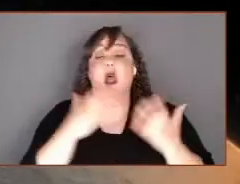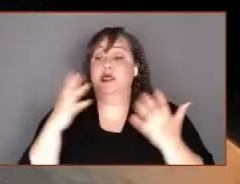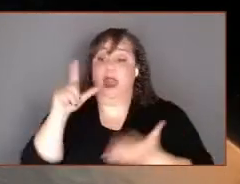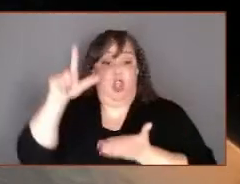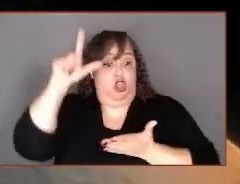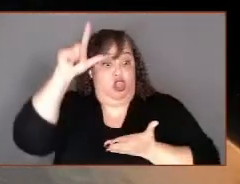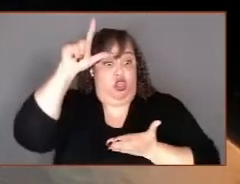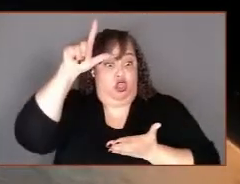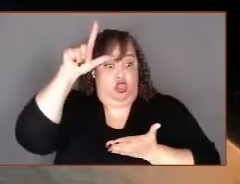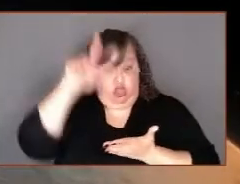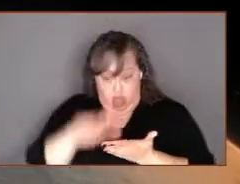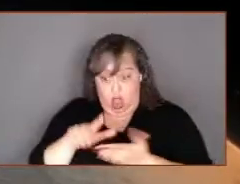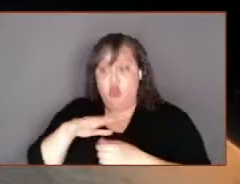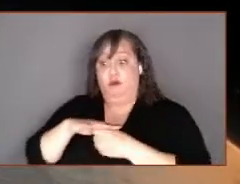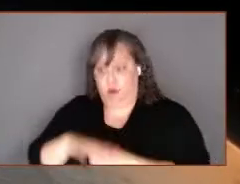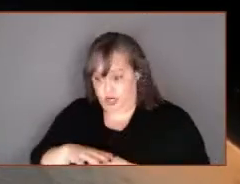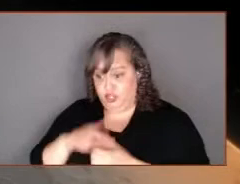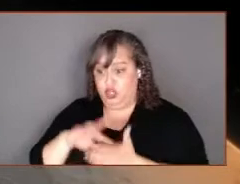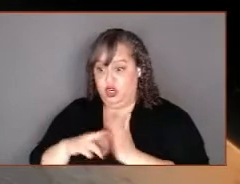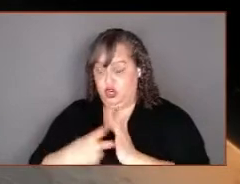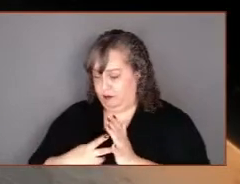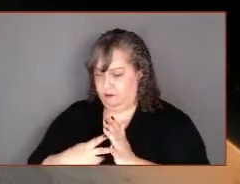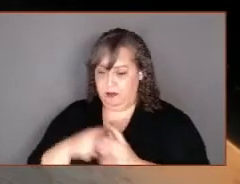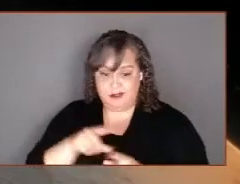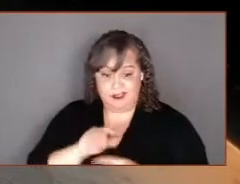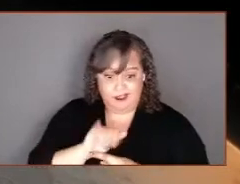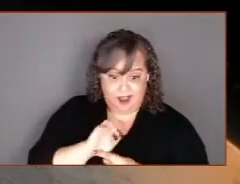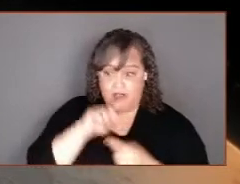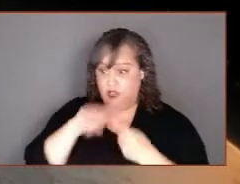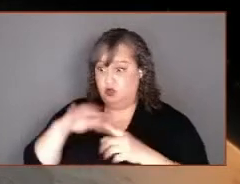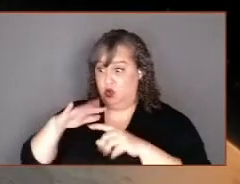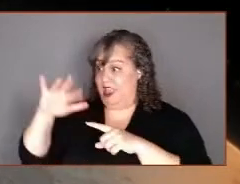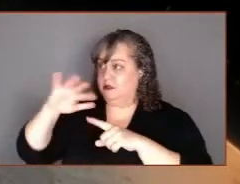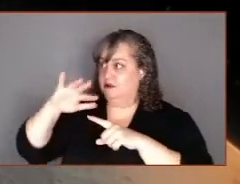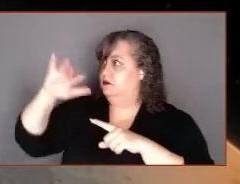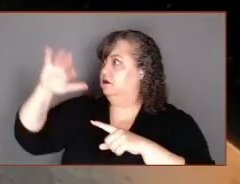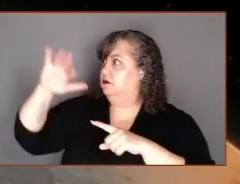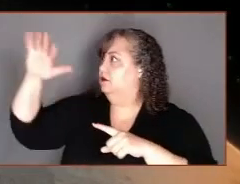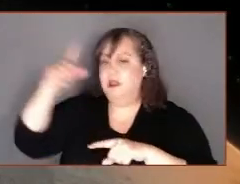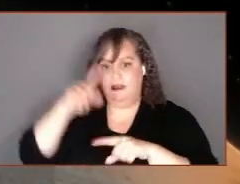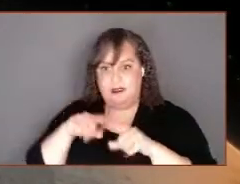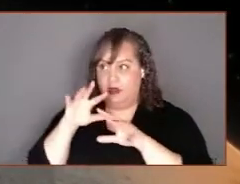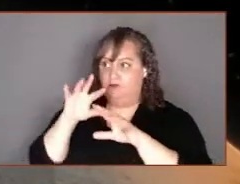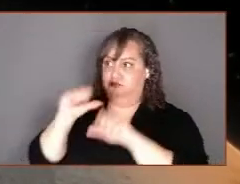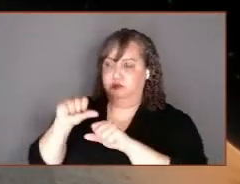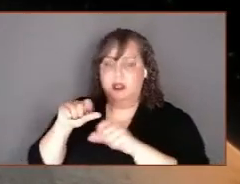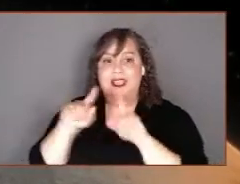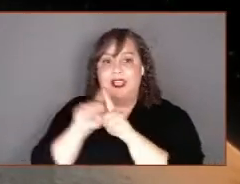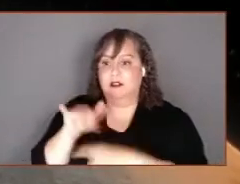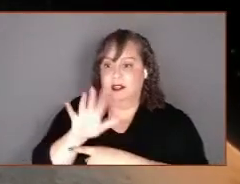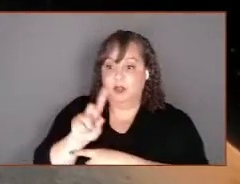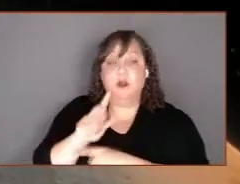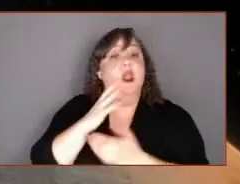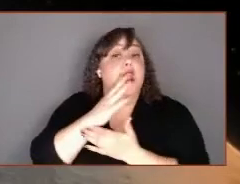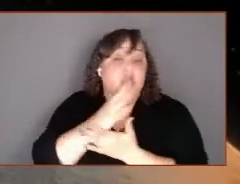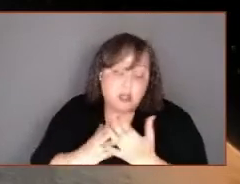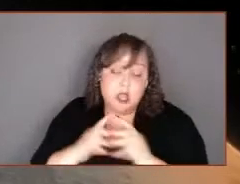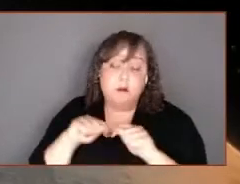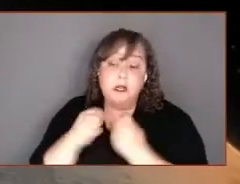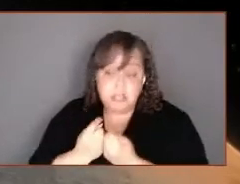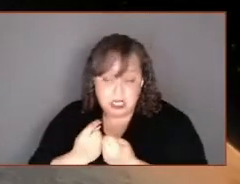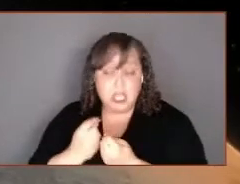from ice into a gas, which means that we can't even capture it as a liquid. Some of the teams here are looking at using and taking advantage of